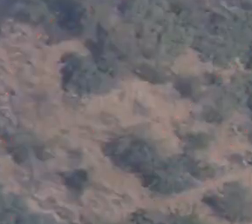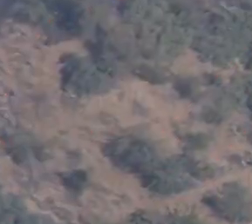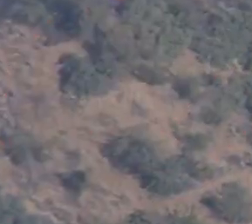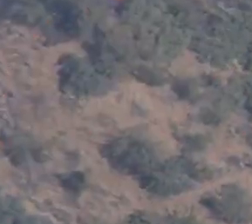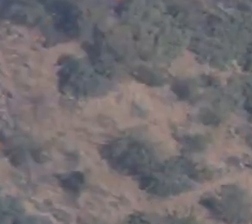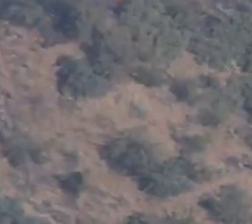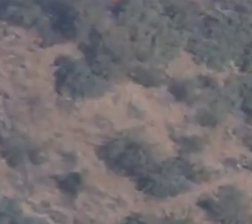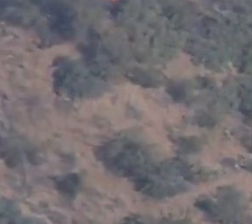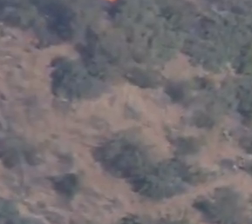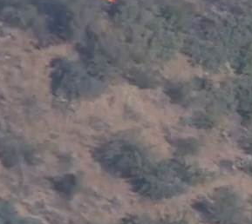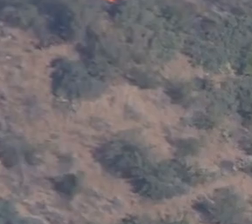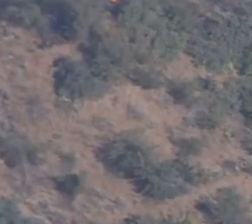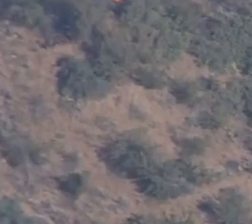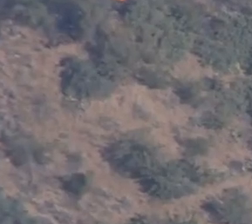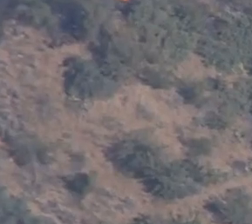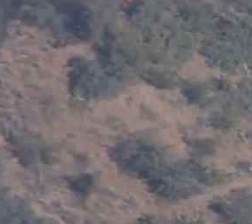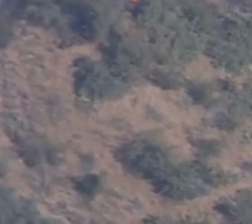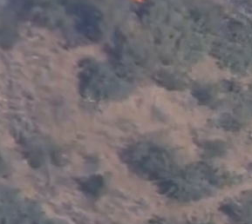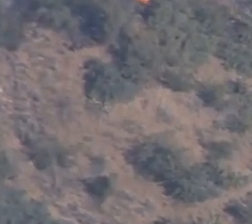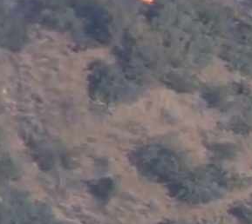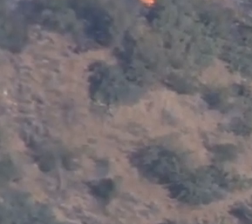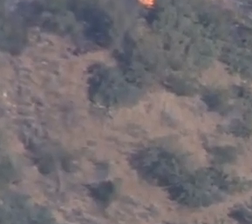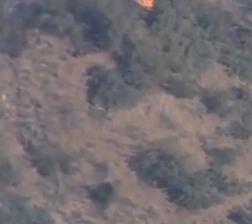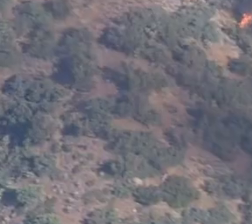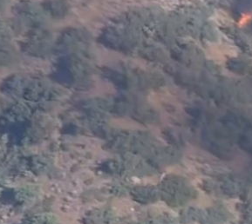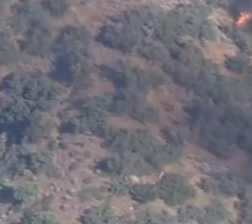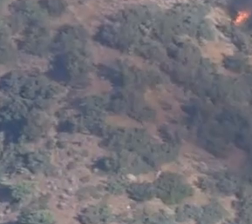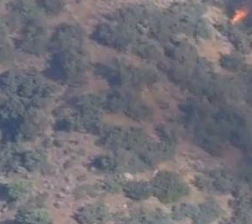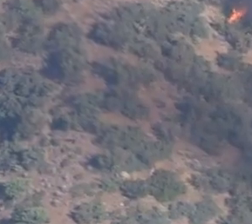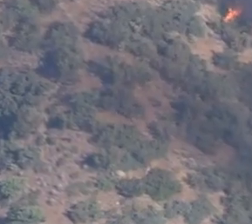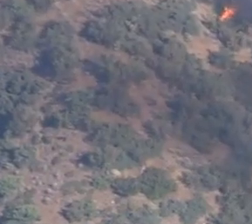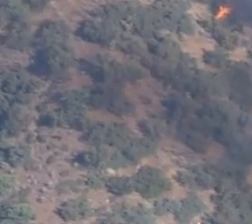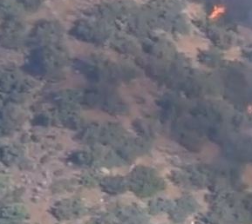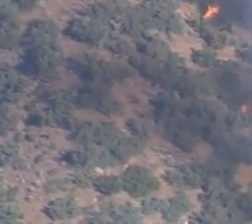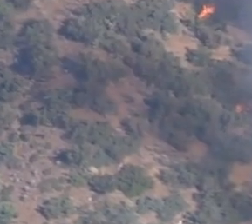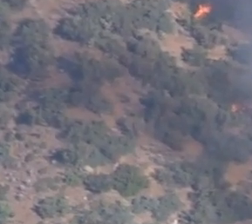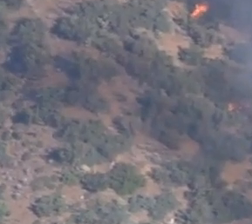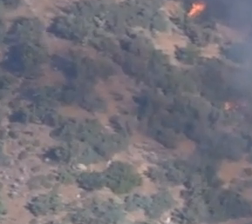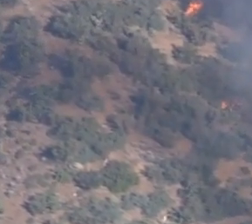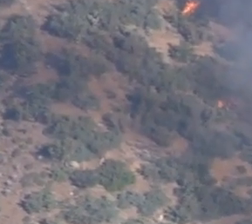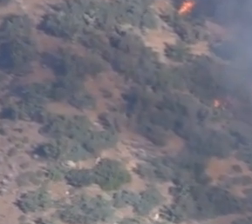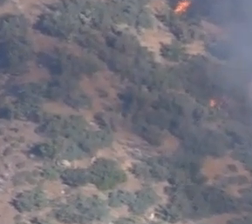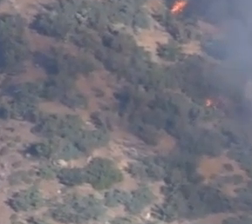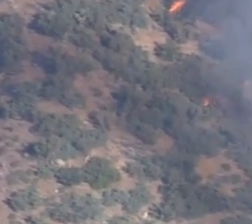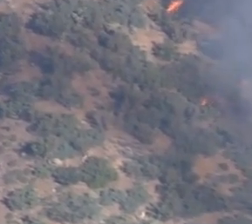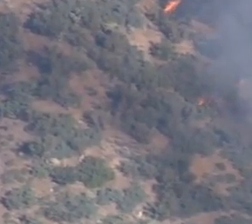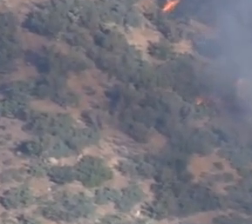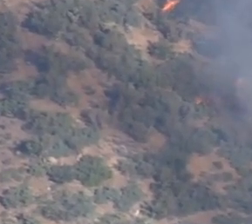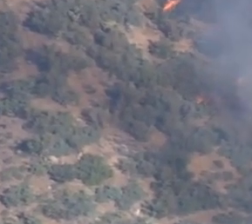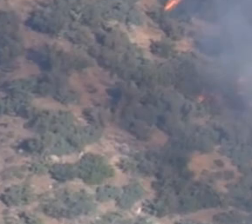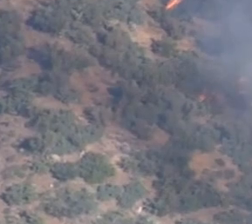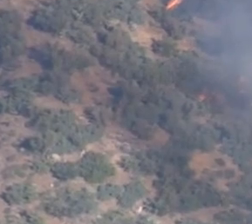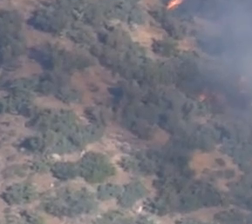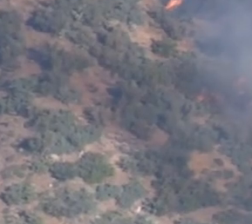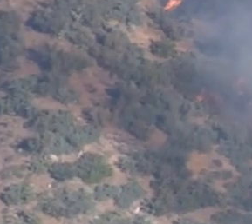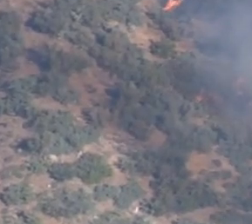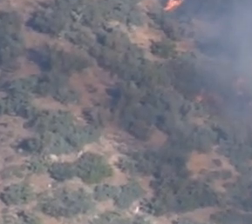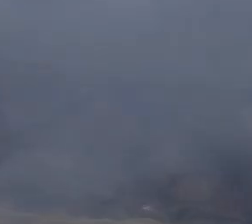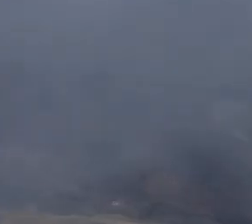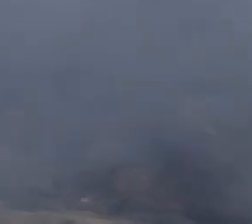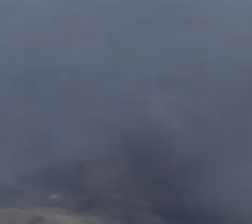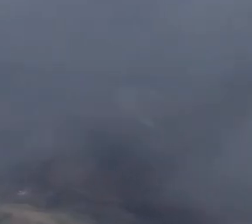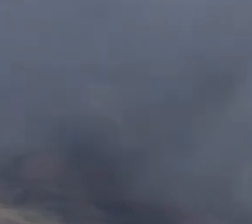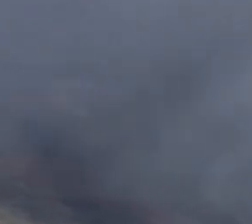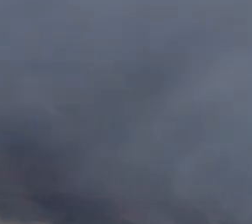Right now on 12 News First, the bushfire continues to rage northeast of the valley, gaining more than 30,000 acres in just a mere 24